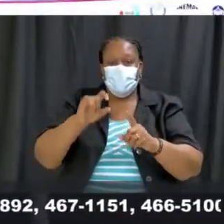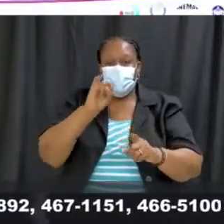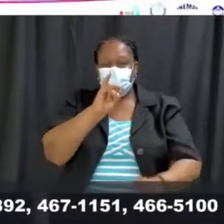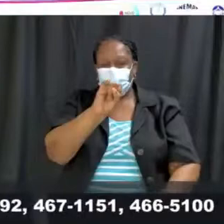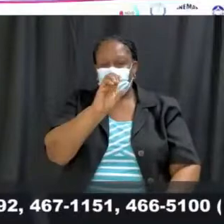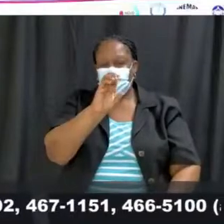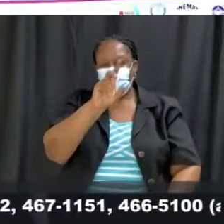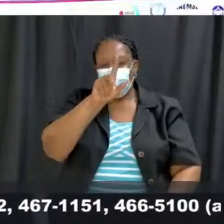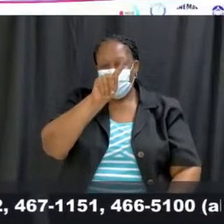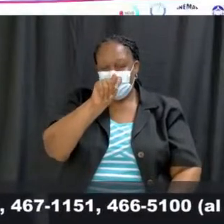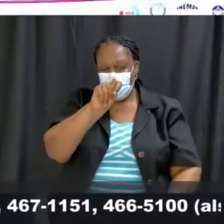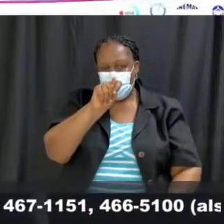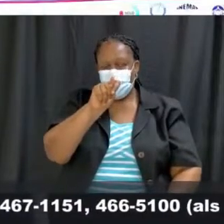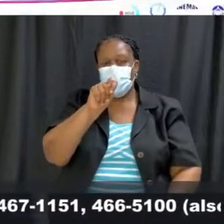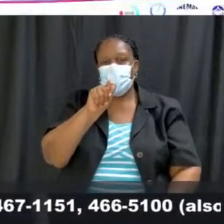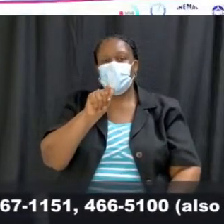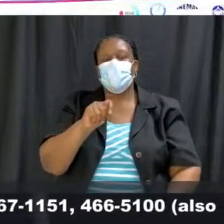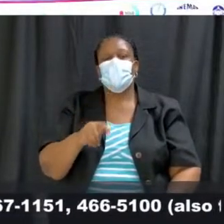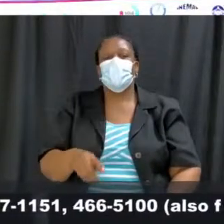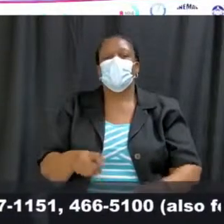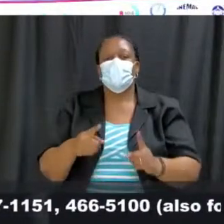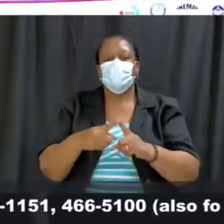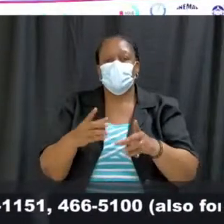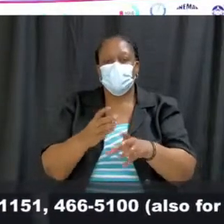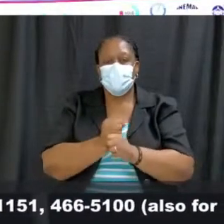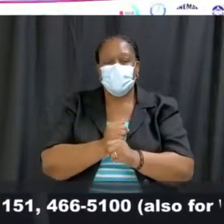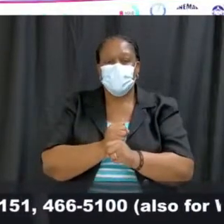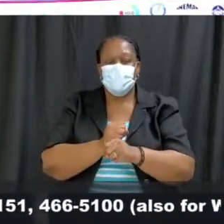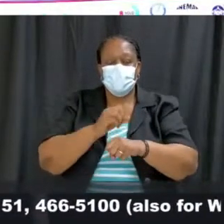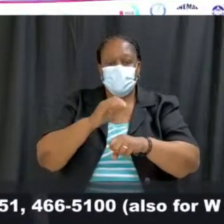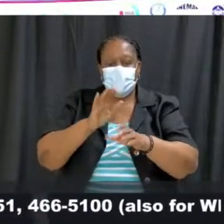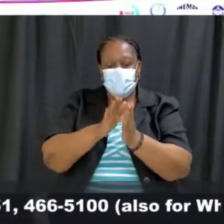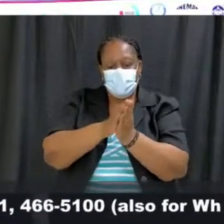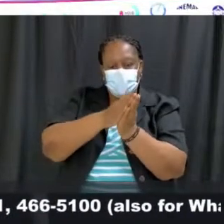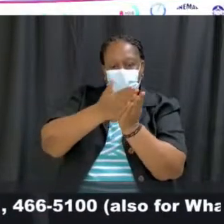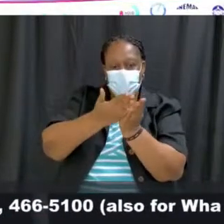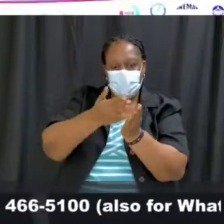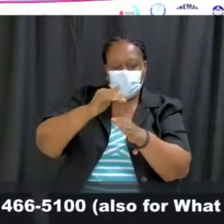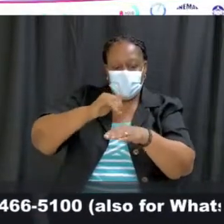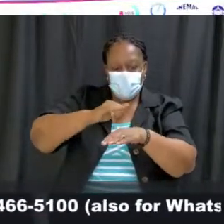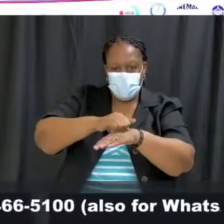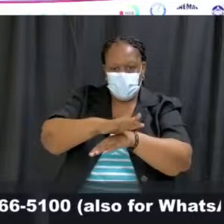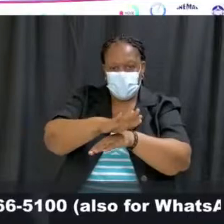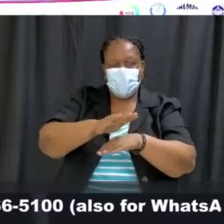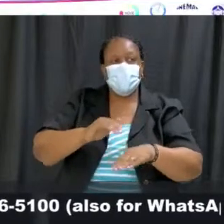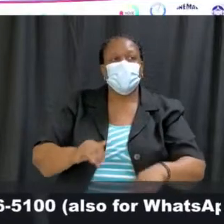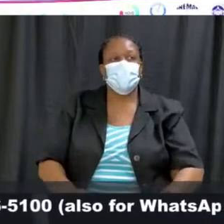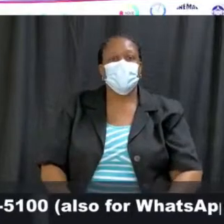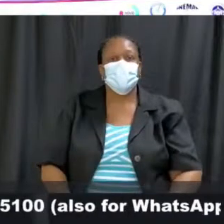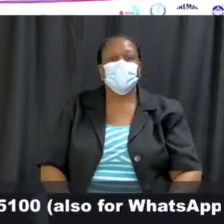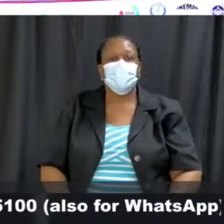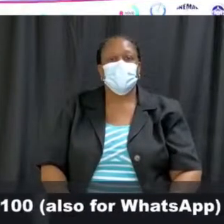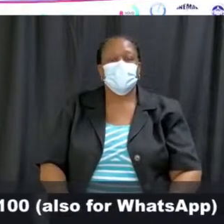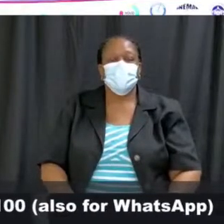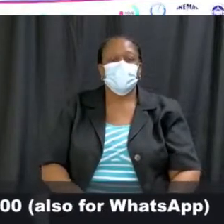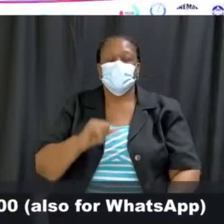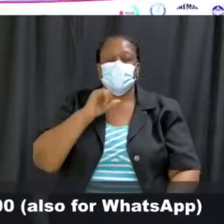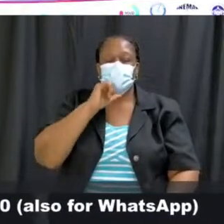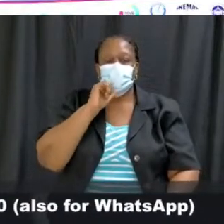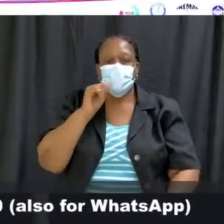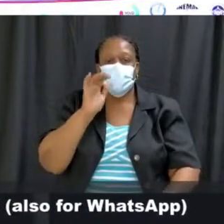Thank you, Minister. This next question from WinFM, it was actually, the information